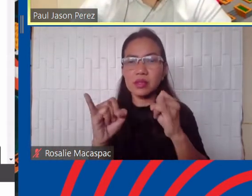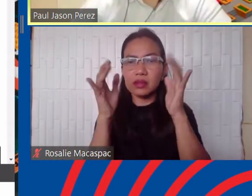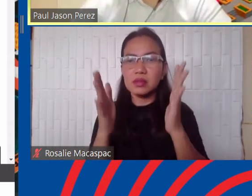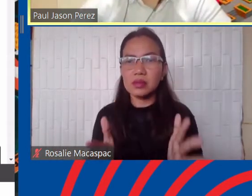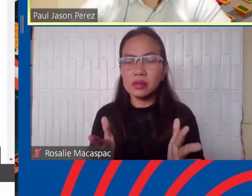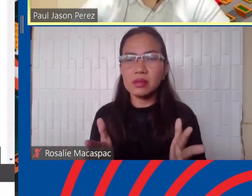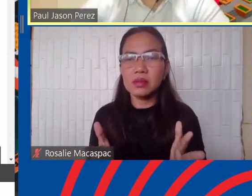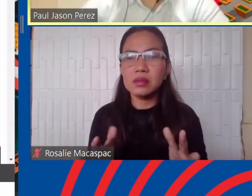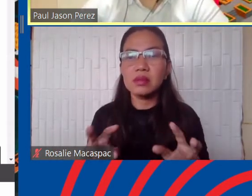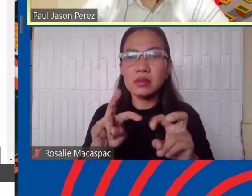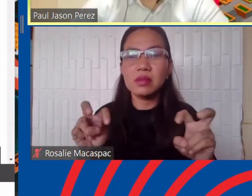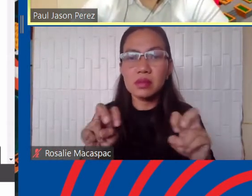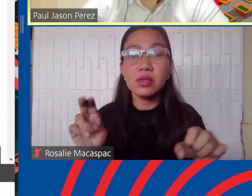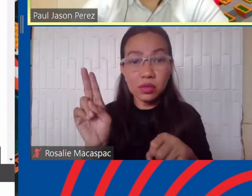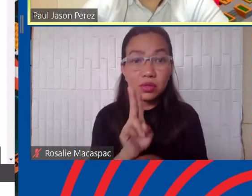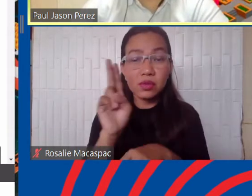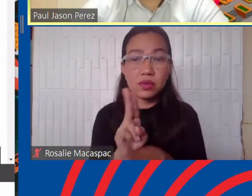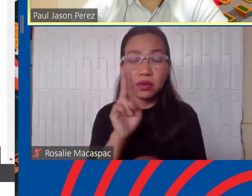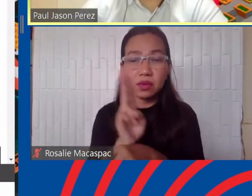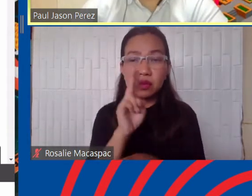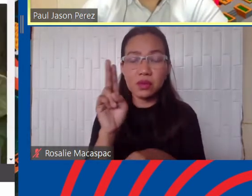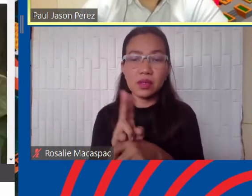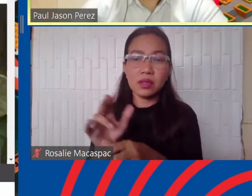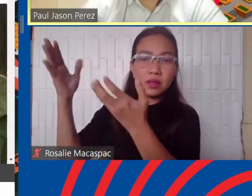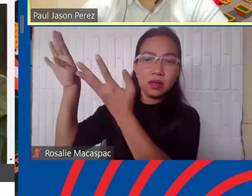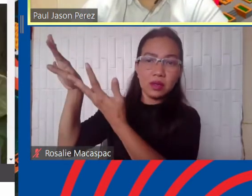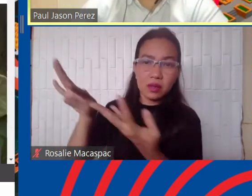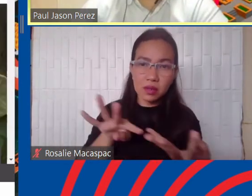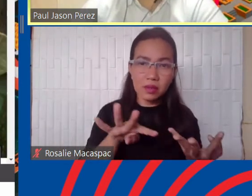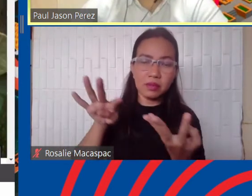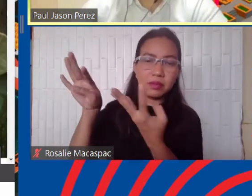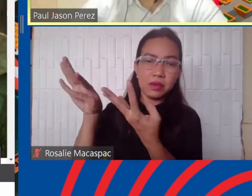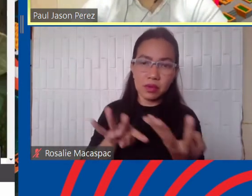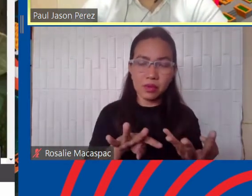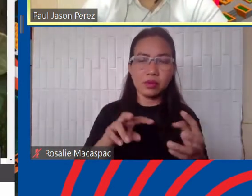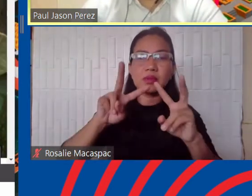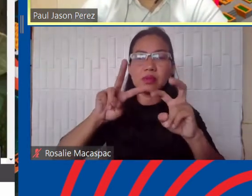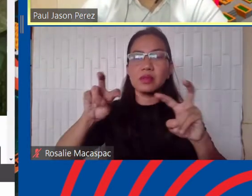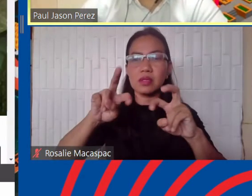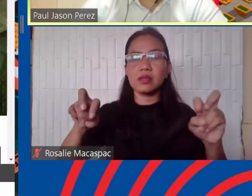use this, to upload their research data.